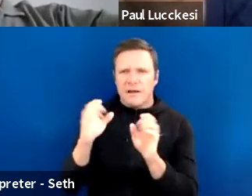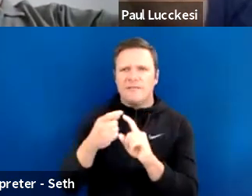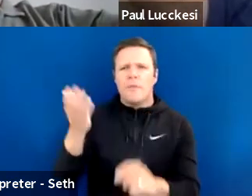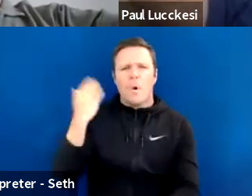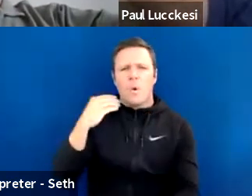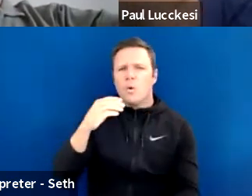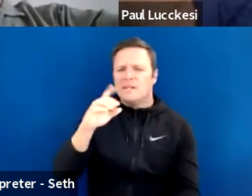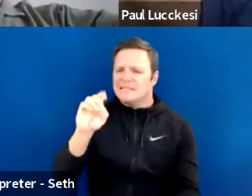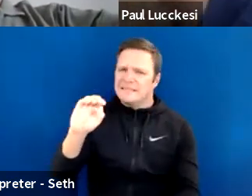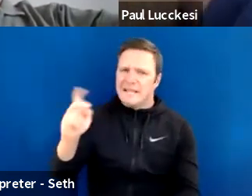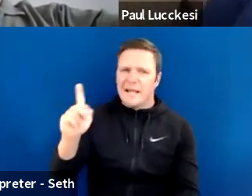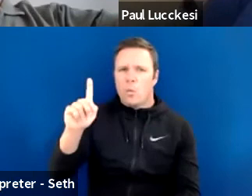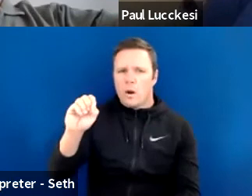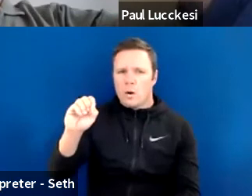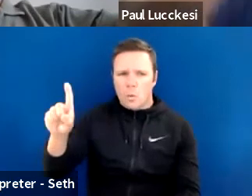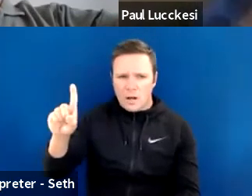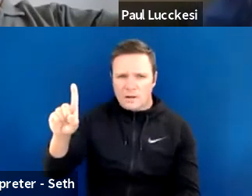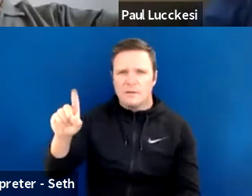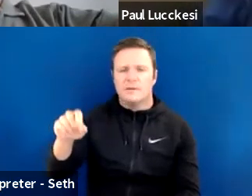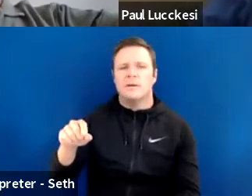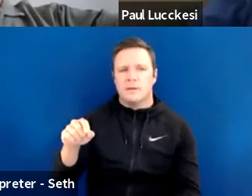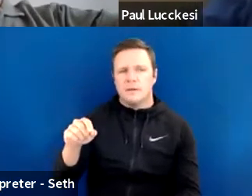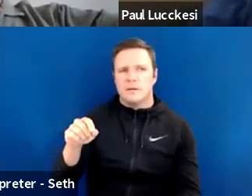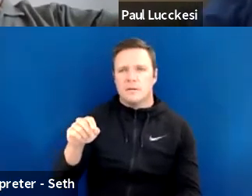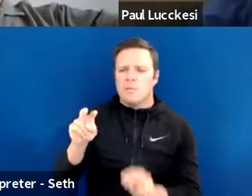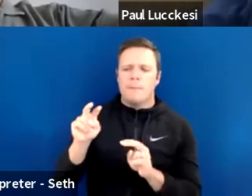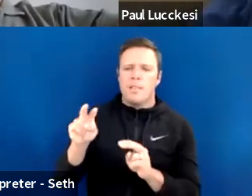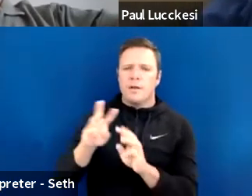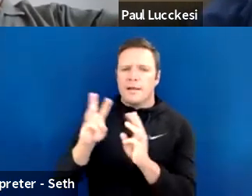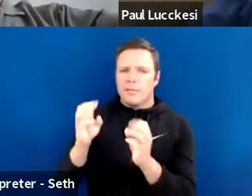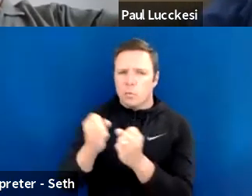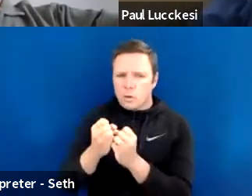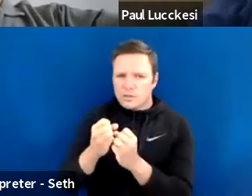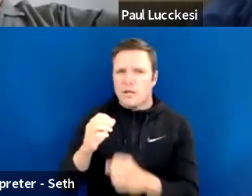101 course. So in looking at the workshops, if I want to